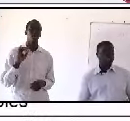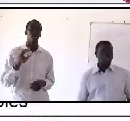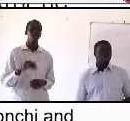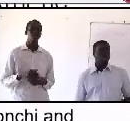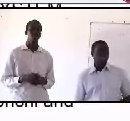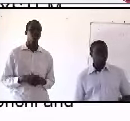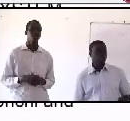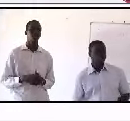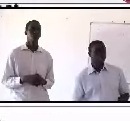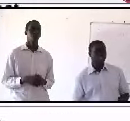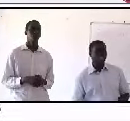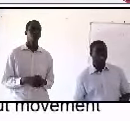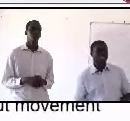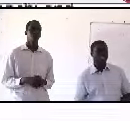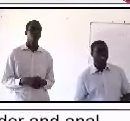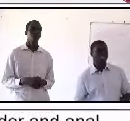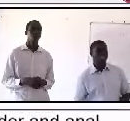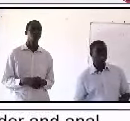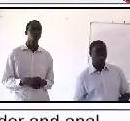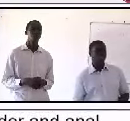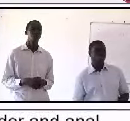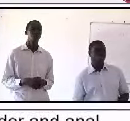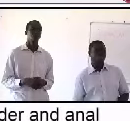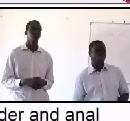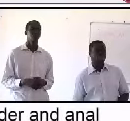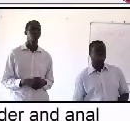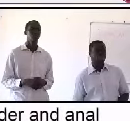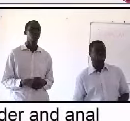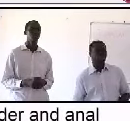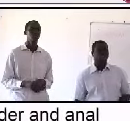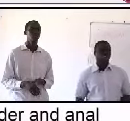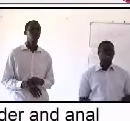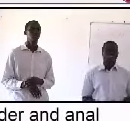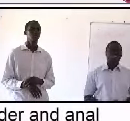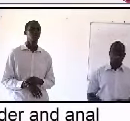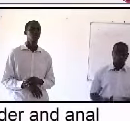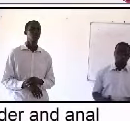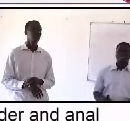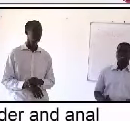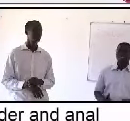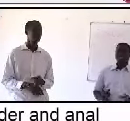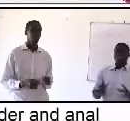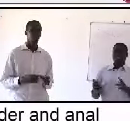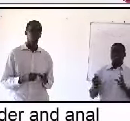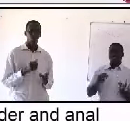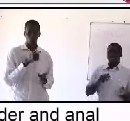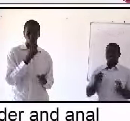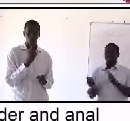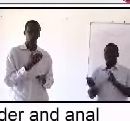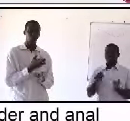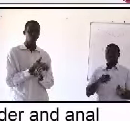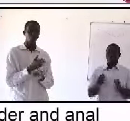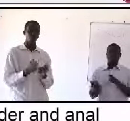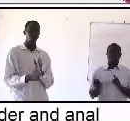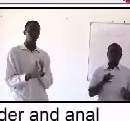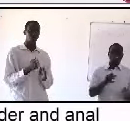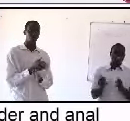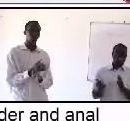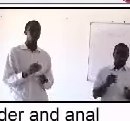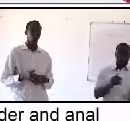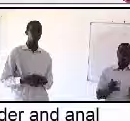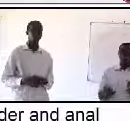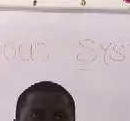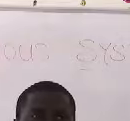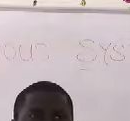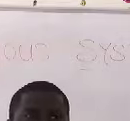they constrict the iris. Okay? So if you look at this, these two nervous systems, they